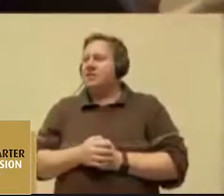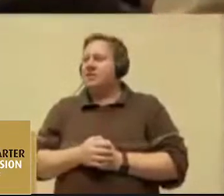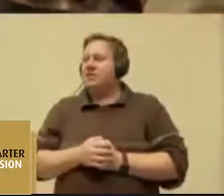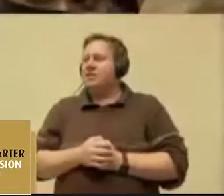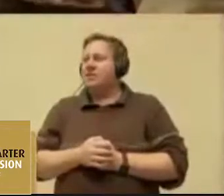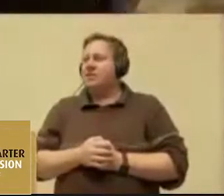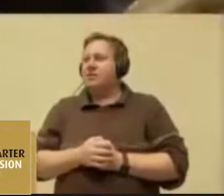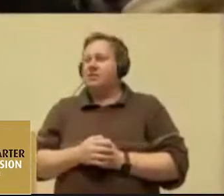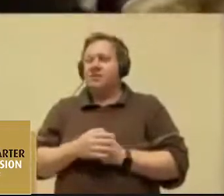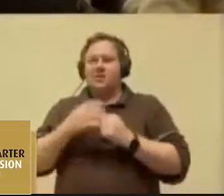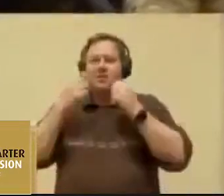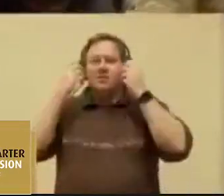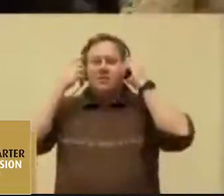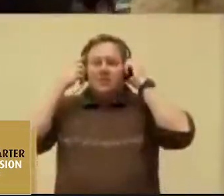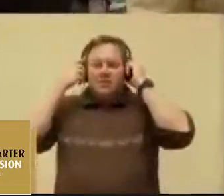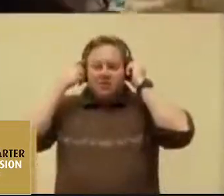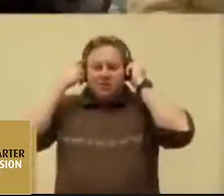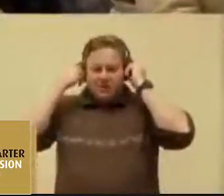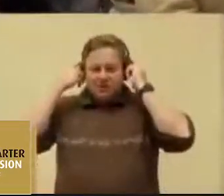yo